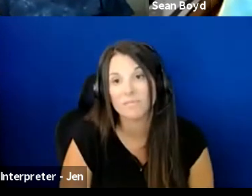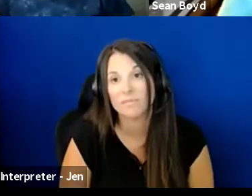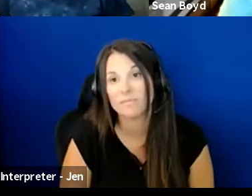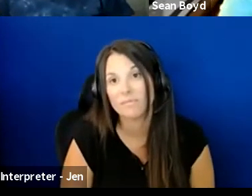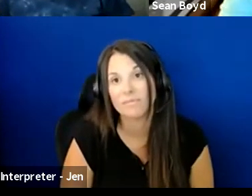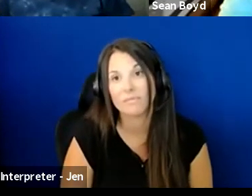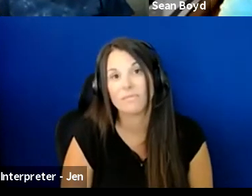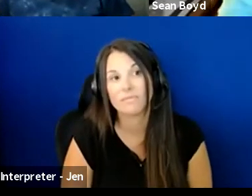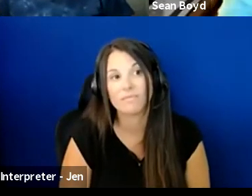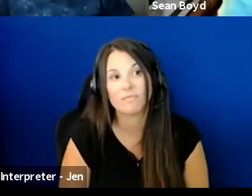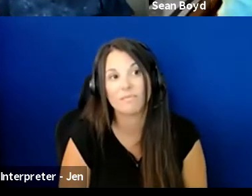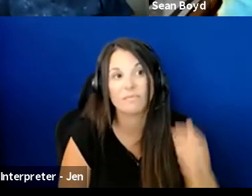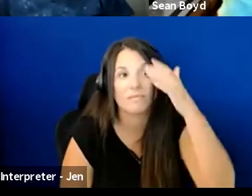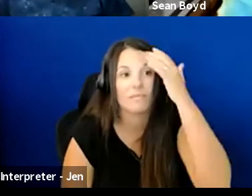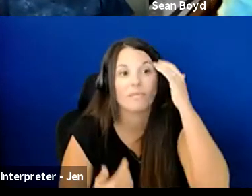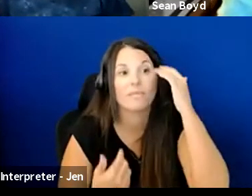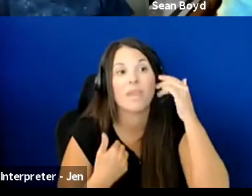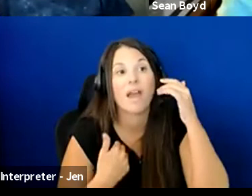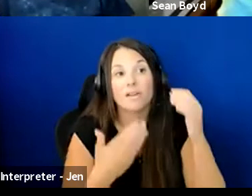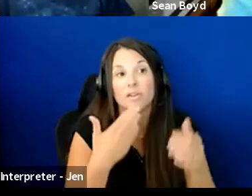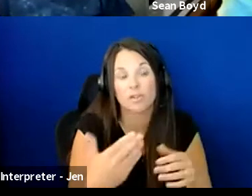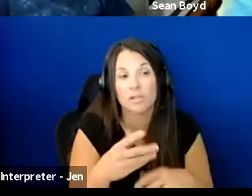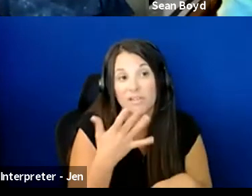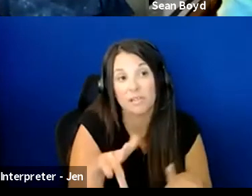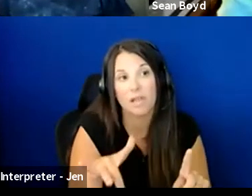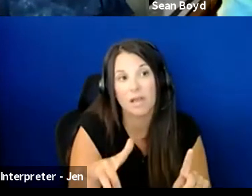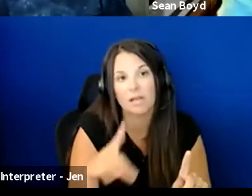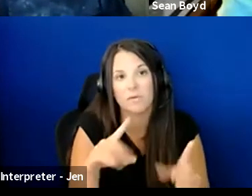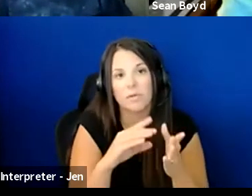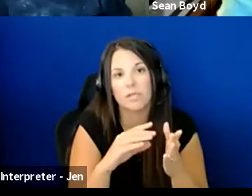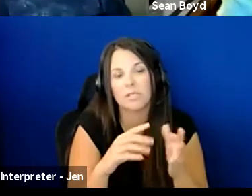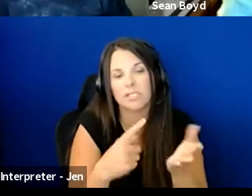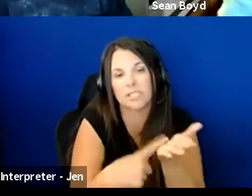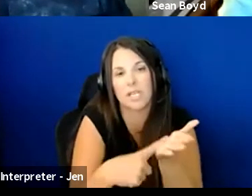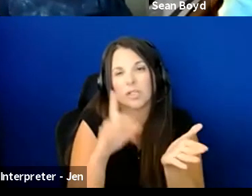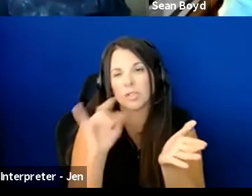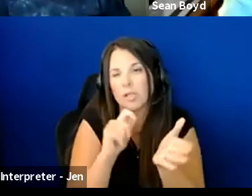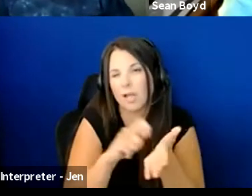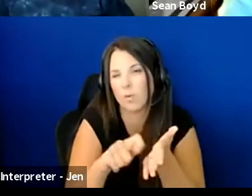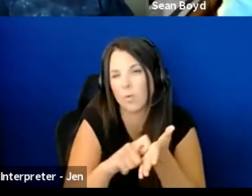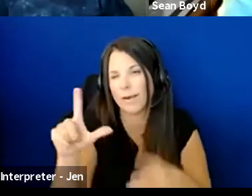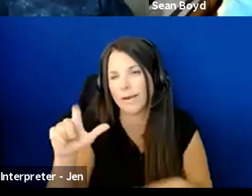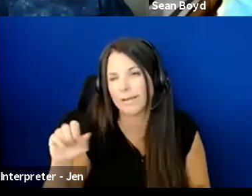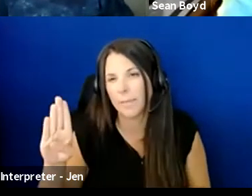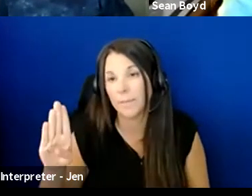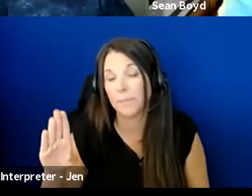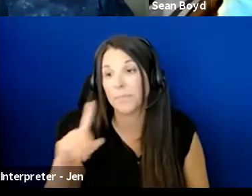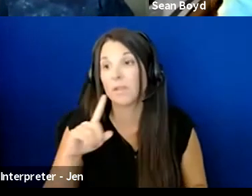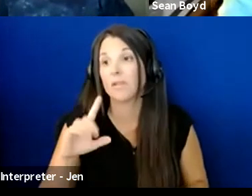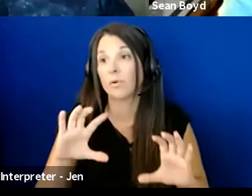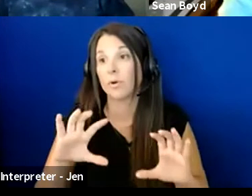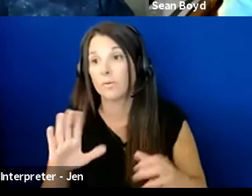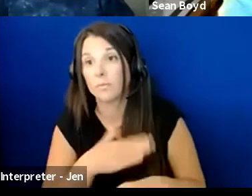I had pretty good luck with my discussions when I would do them sort of like a writing lab. And one of the things in music class is to